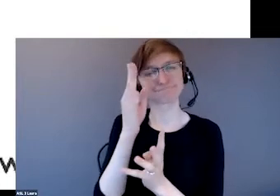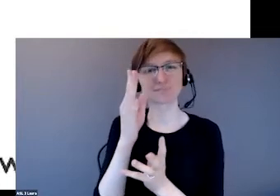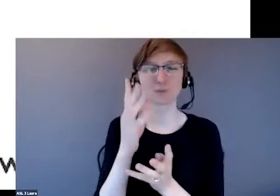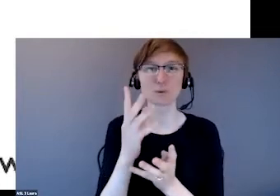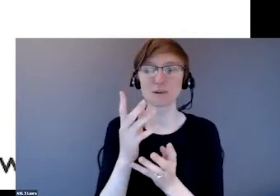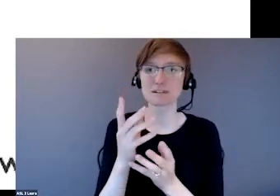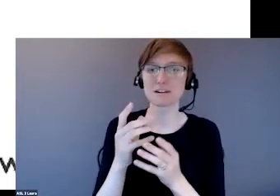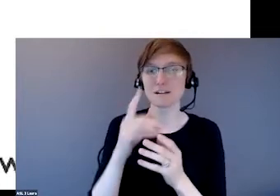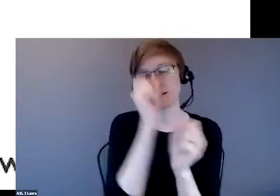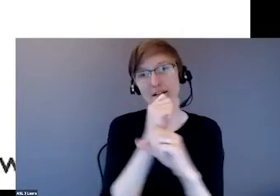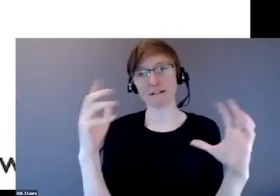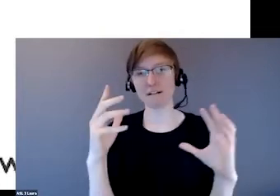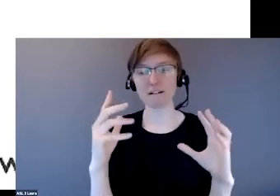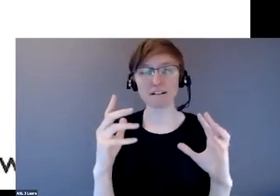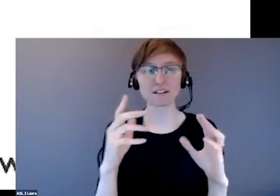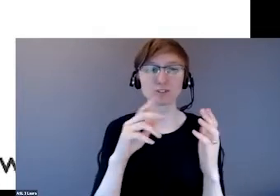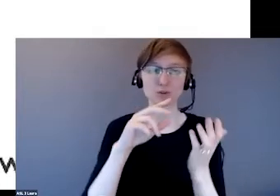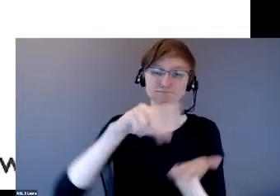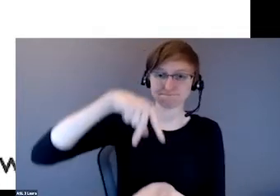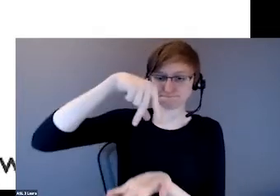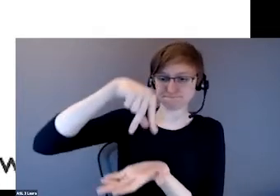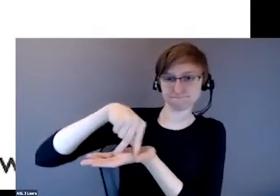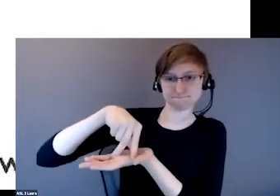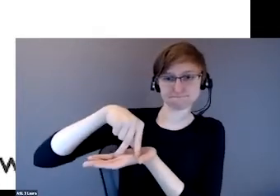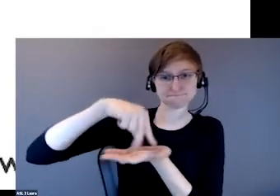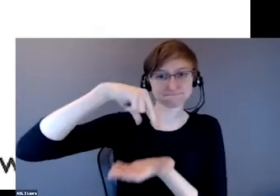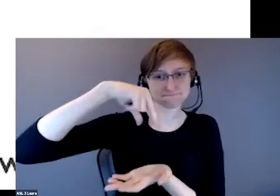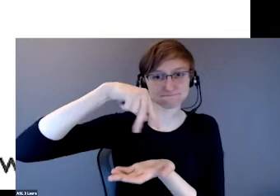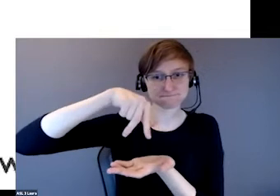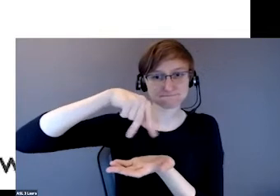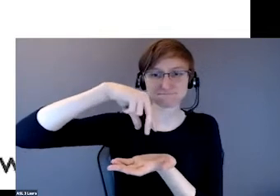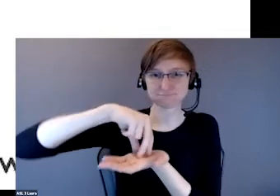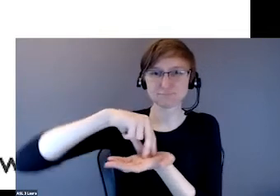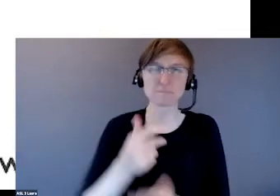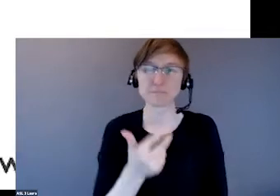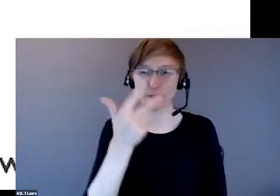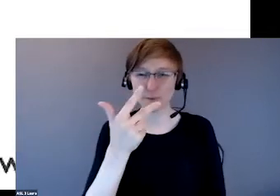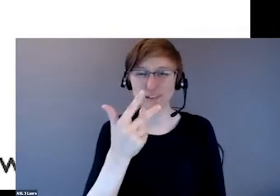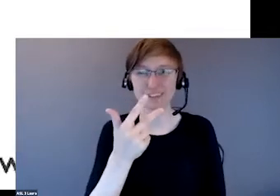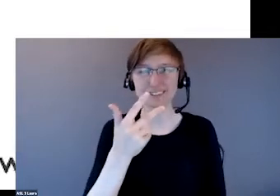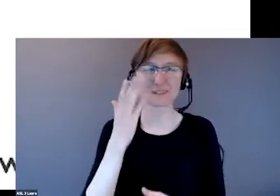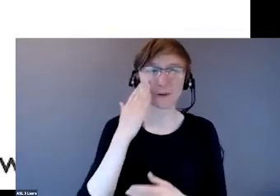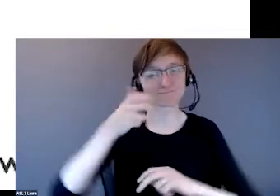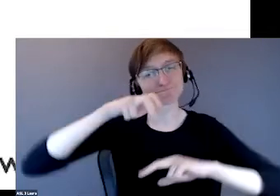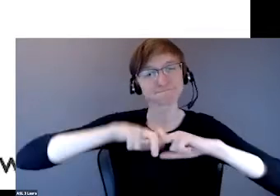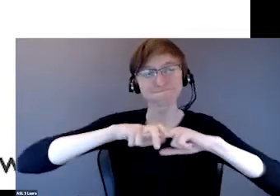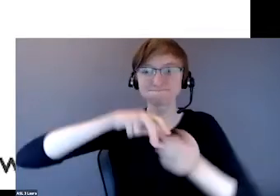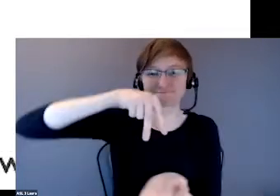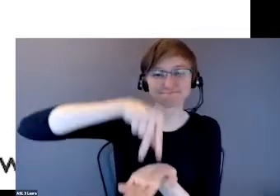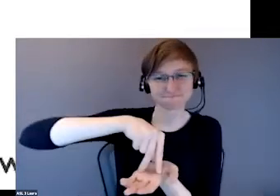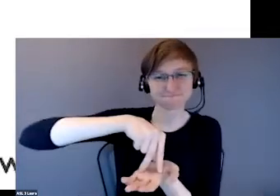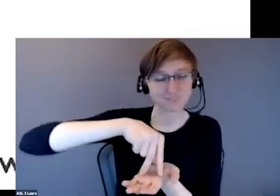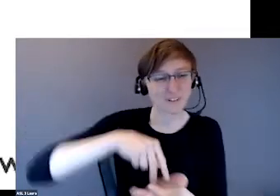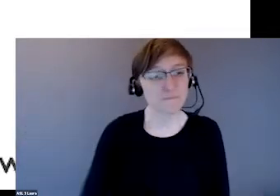meaningful metaphor, and it explained a lot of the experiences of the people who I spoke with. And these were individuals with various experiences of disability, as well